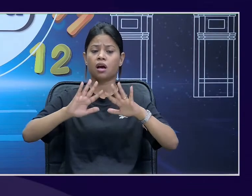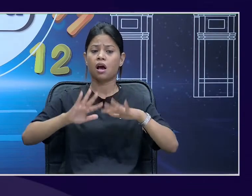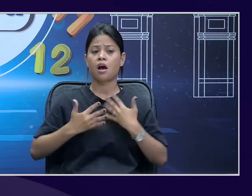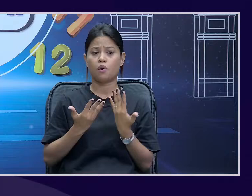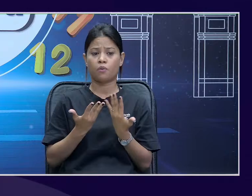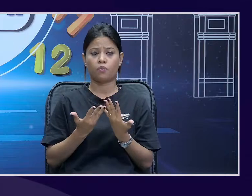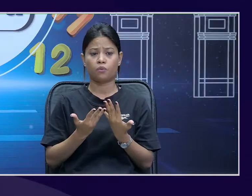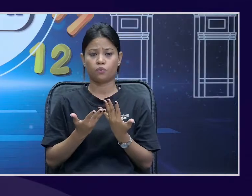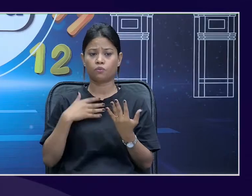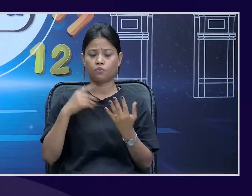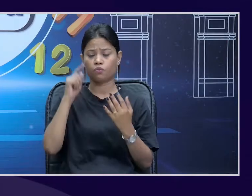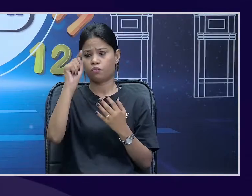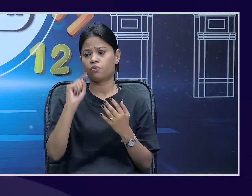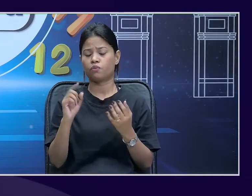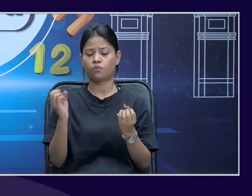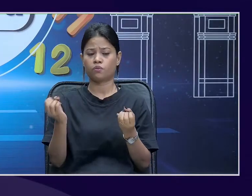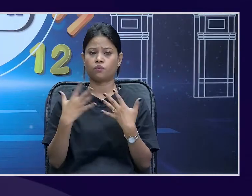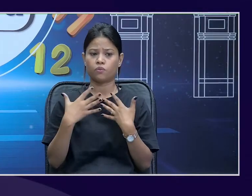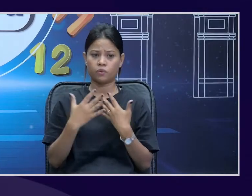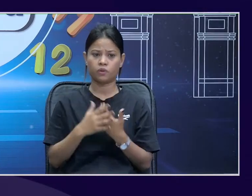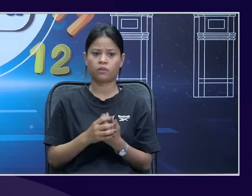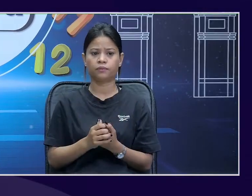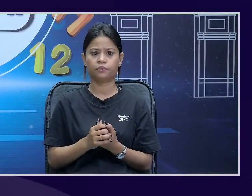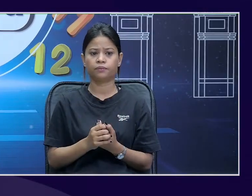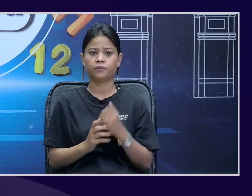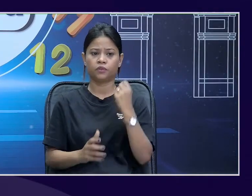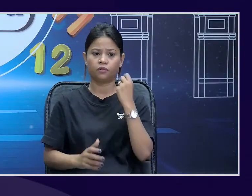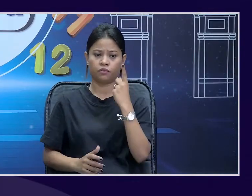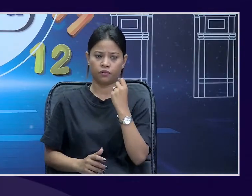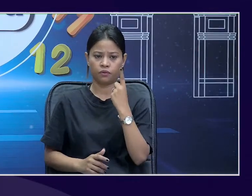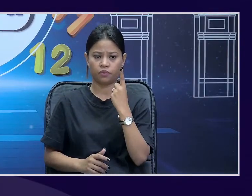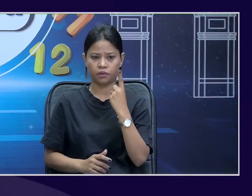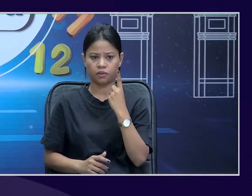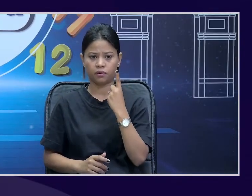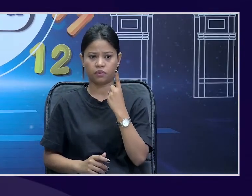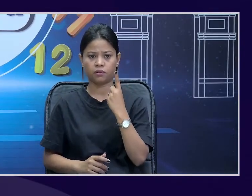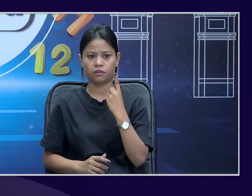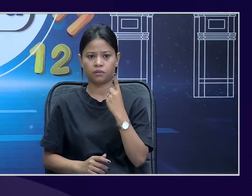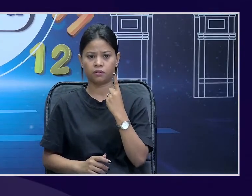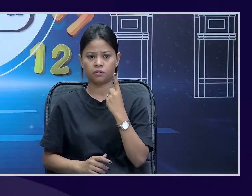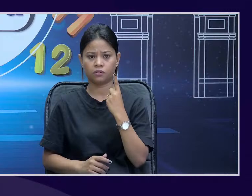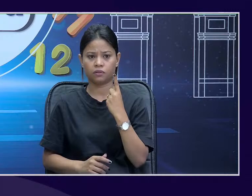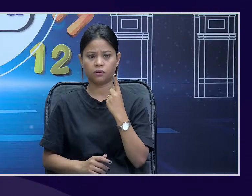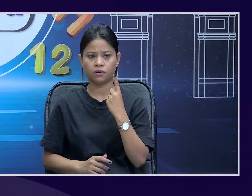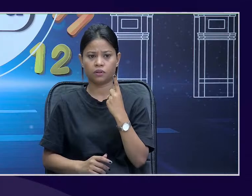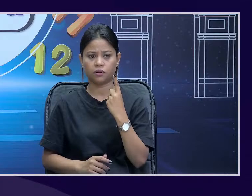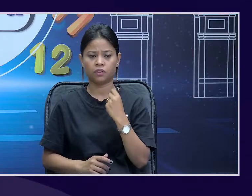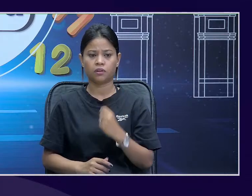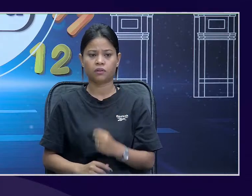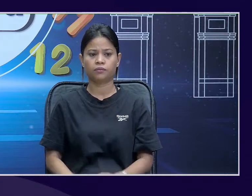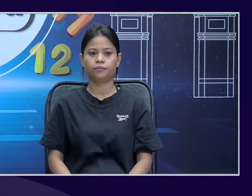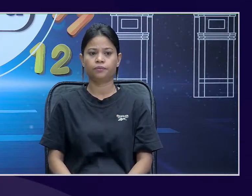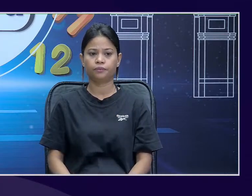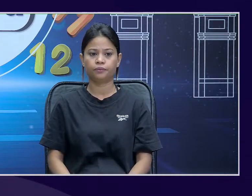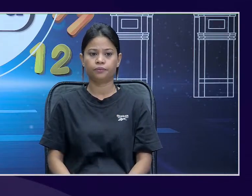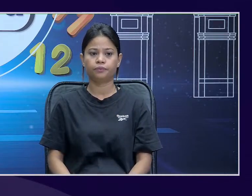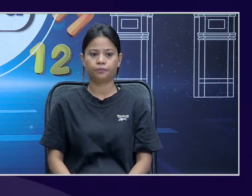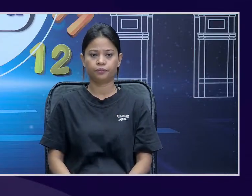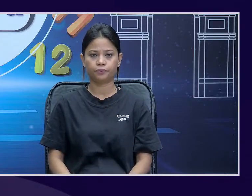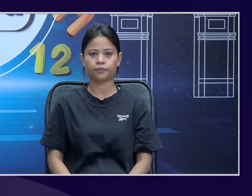In instructions, teaching strategies, one is as I said, you can use a lot